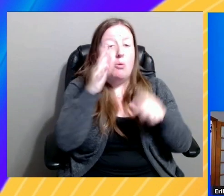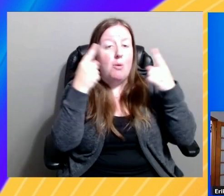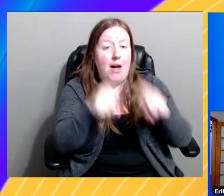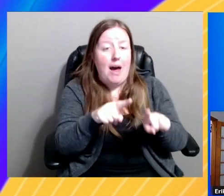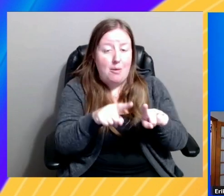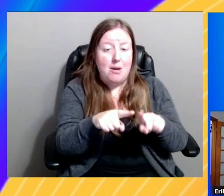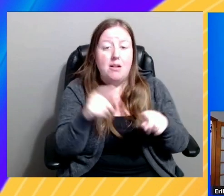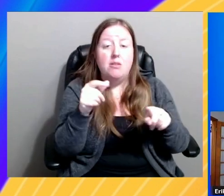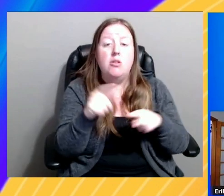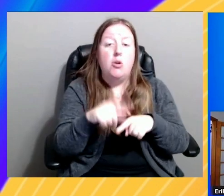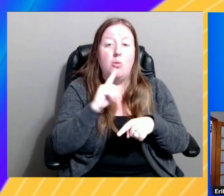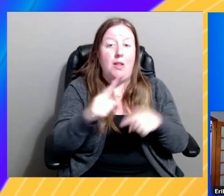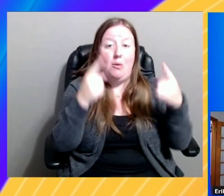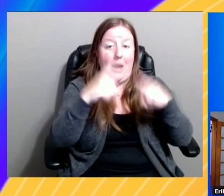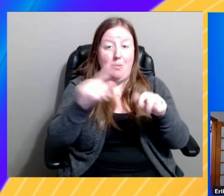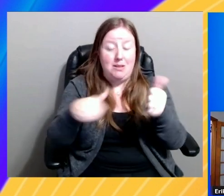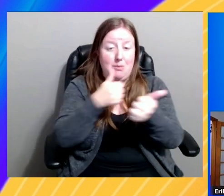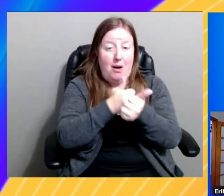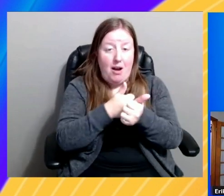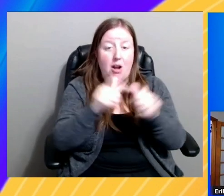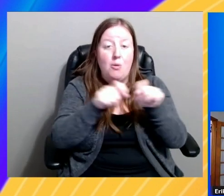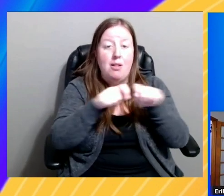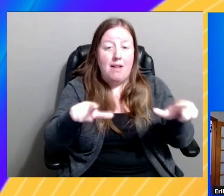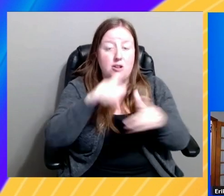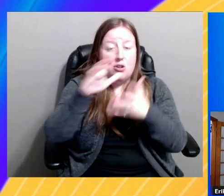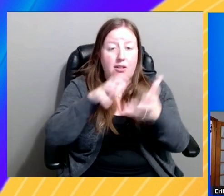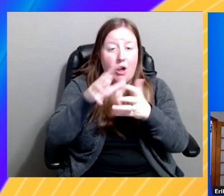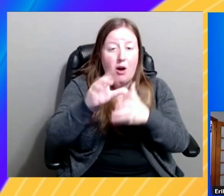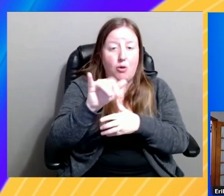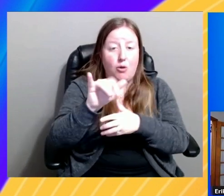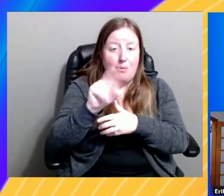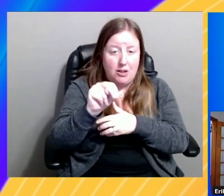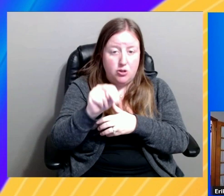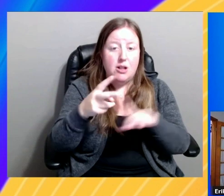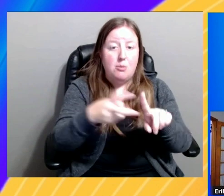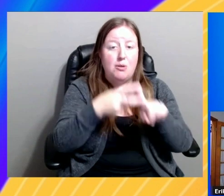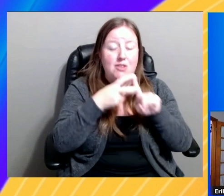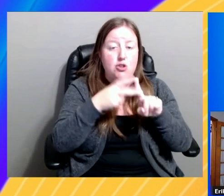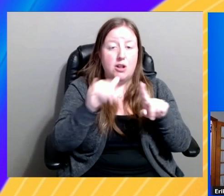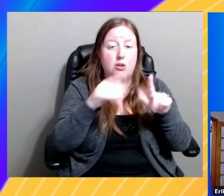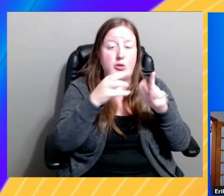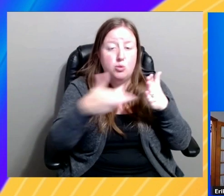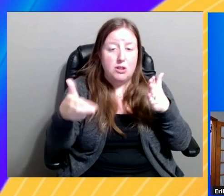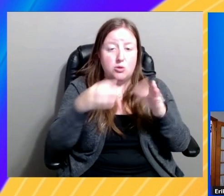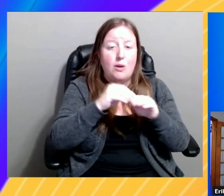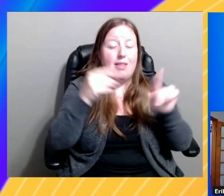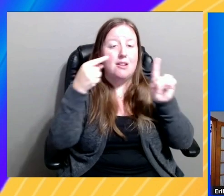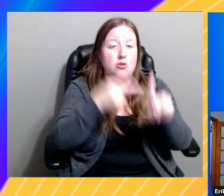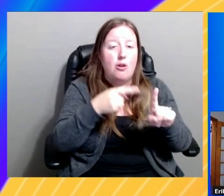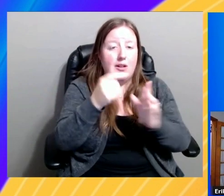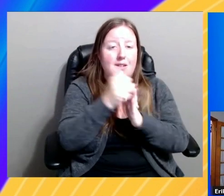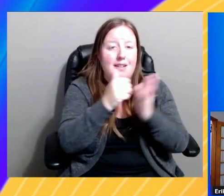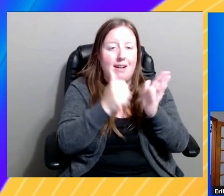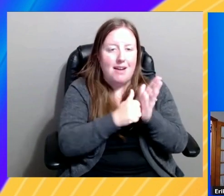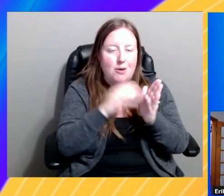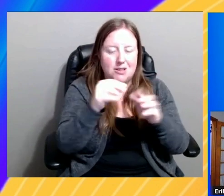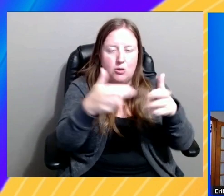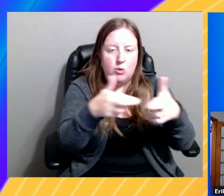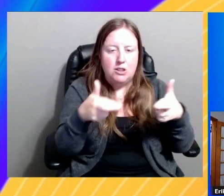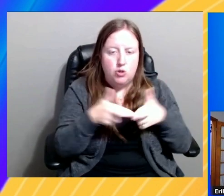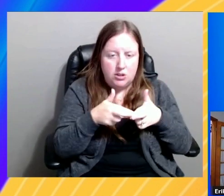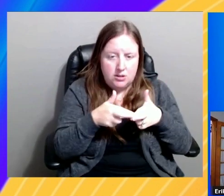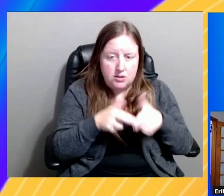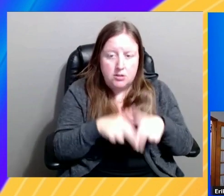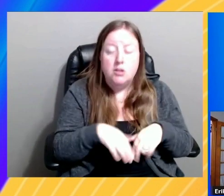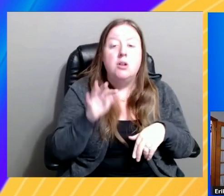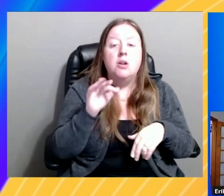going to launch a CloudFormation stack set that ends up provisioning out these resources in those targeted accounts and regions. Just for